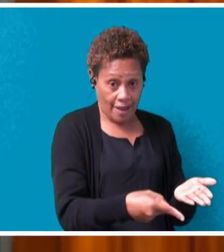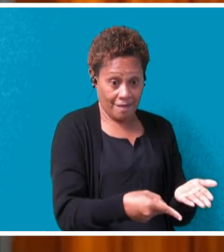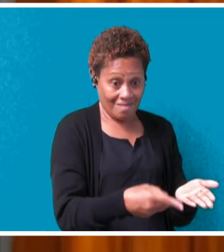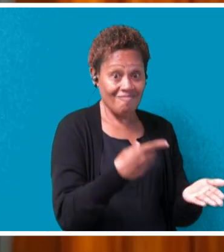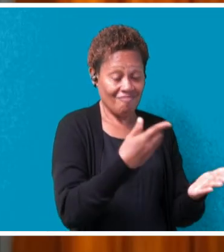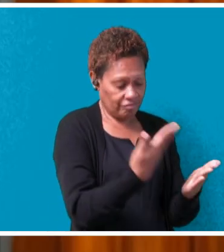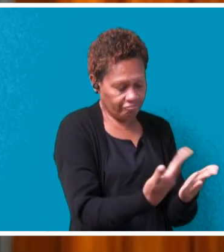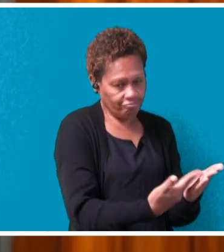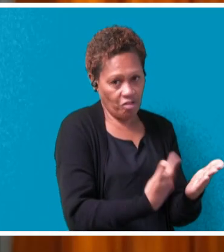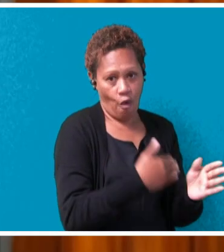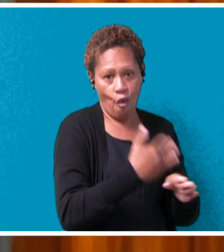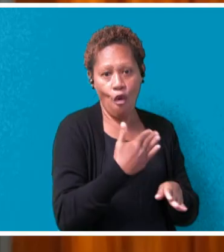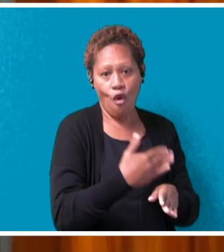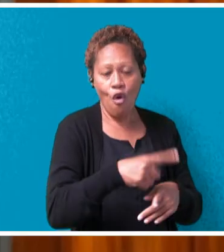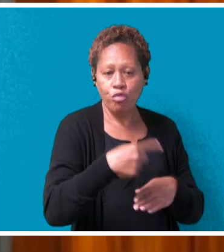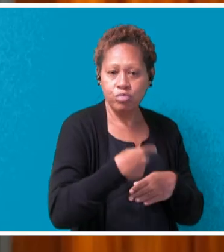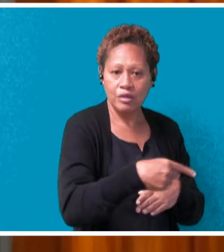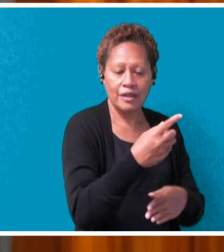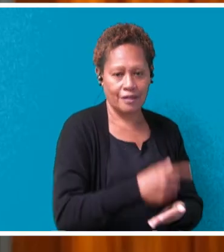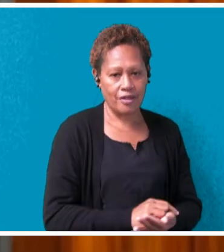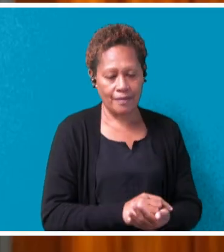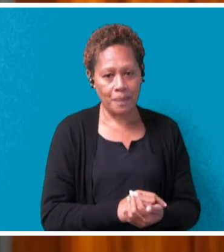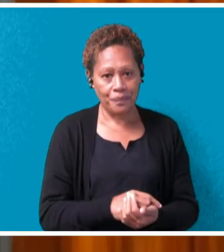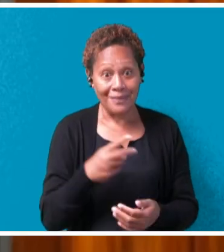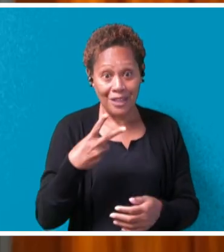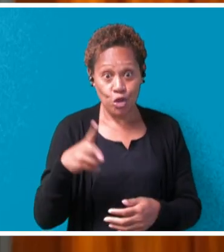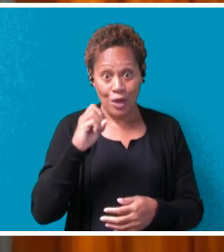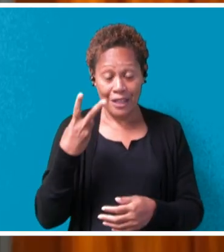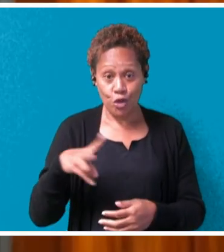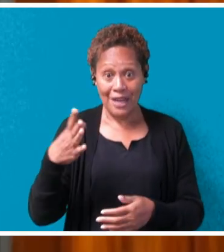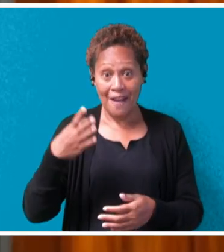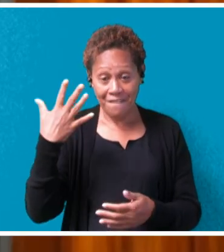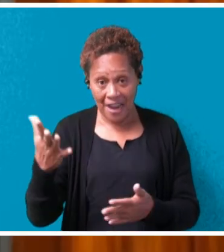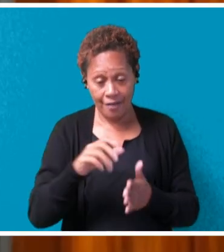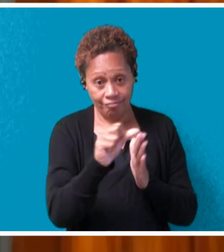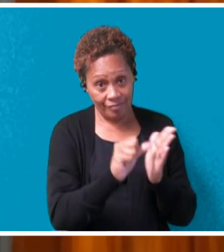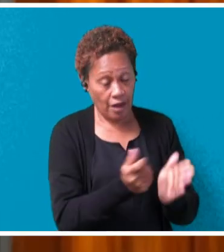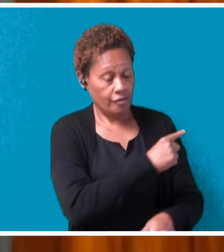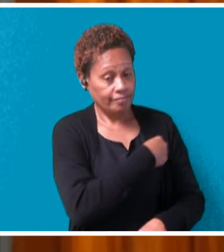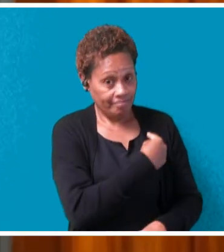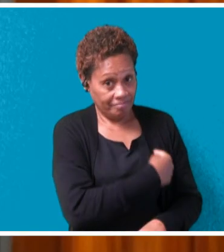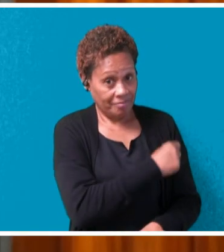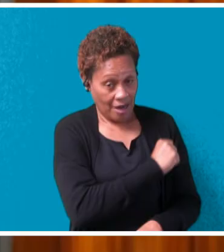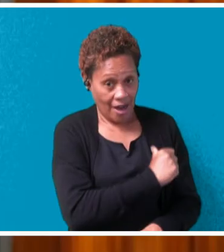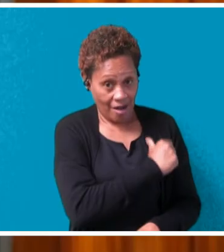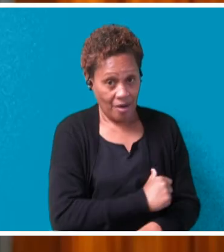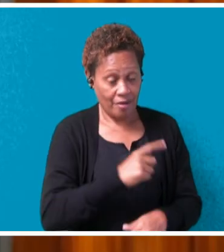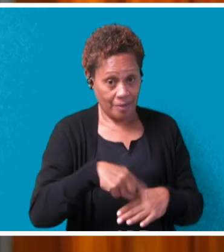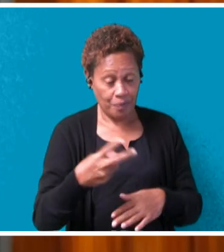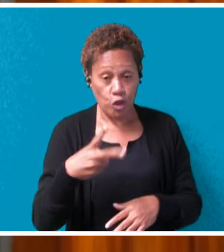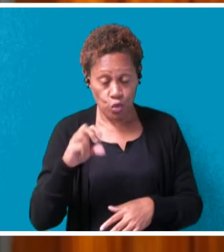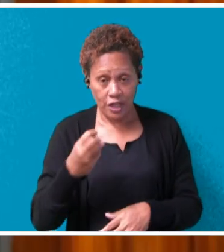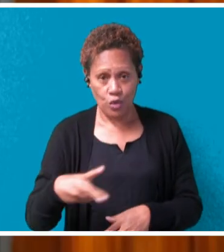measures to Parliament through the Code of Conduct Bill 2025 and the Accountability and Transparency Commission Bill 2025.